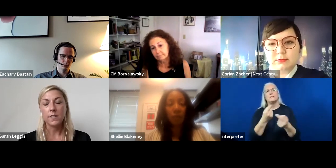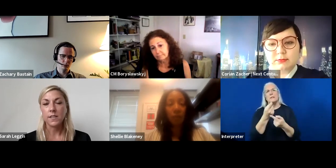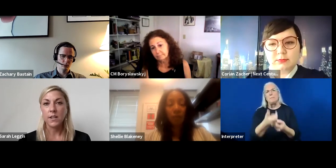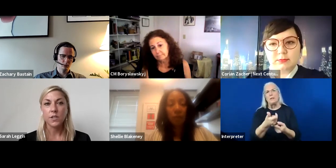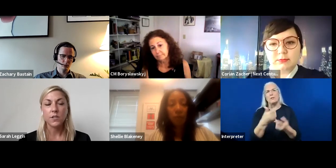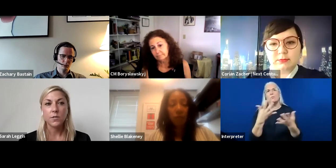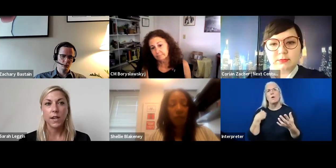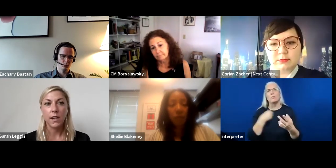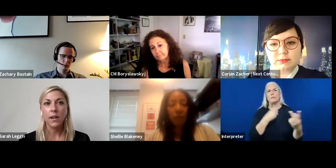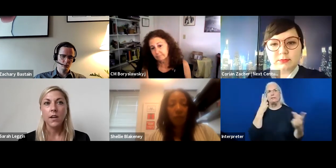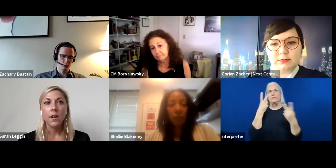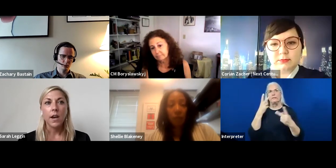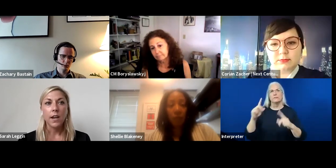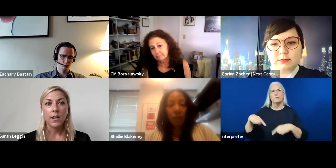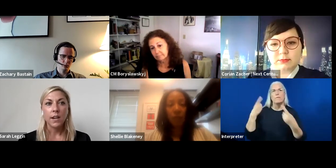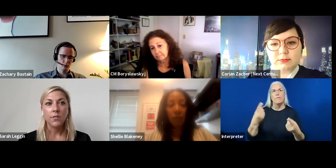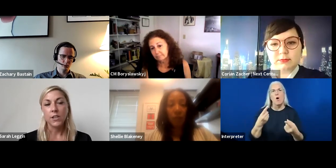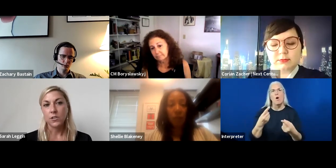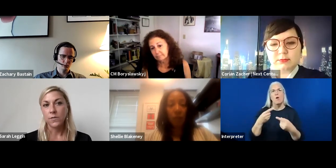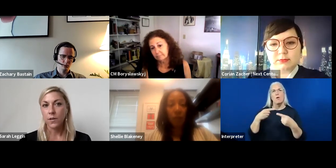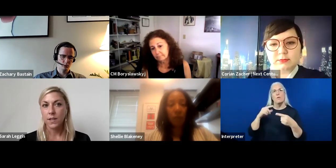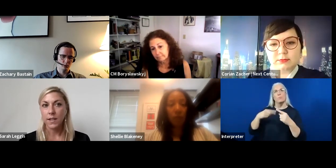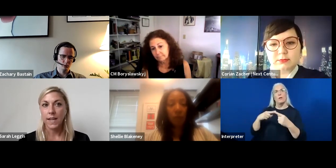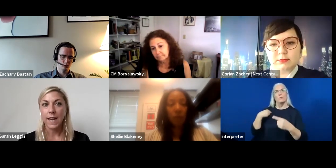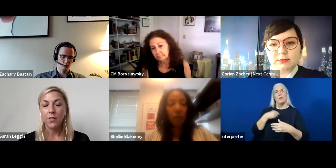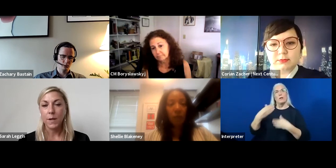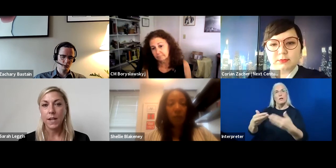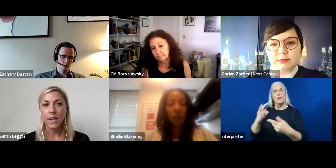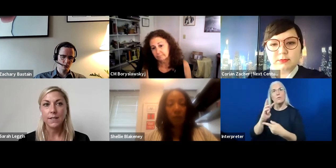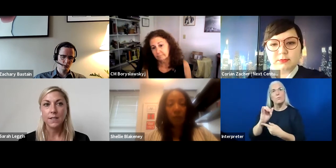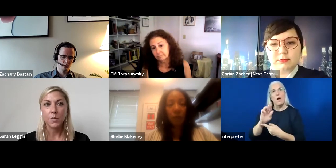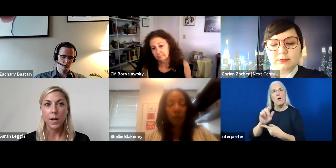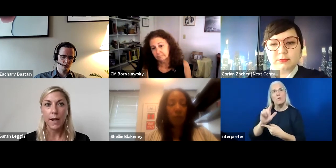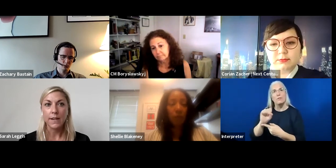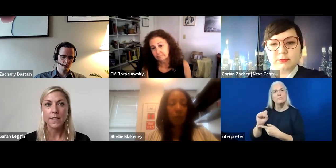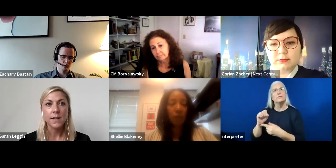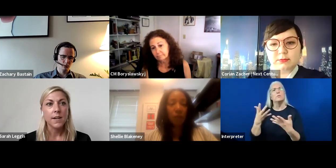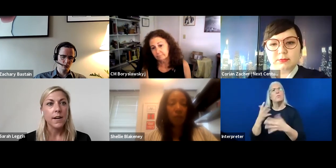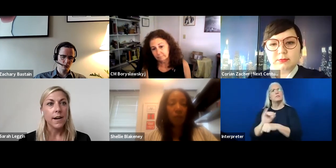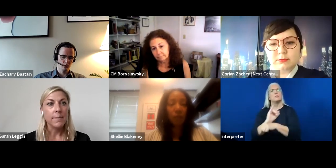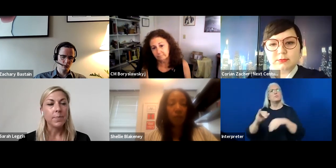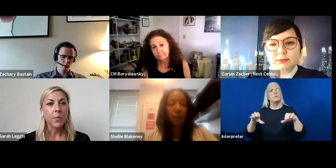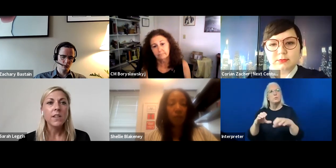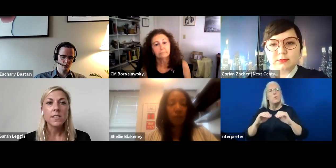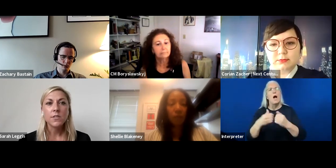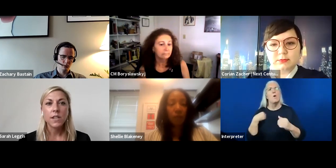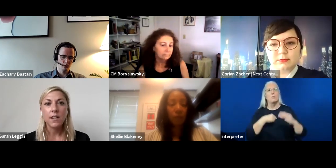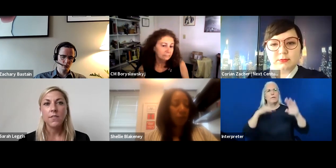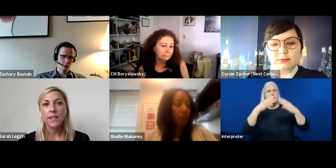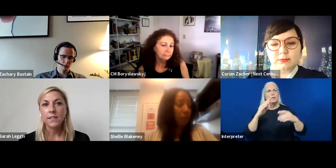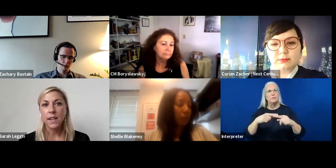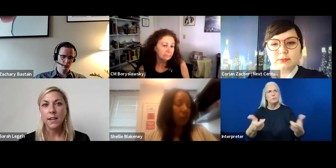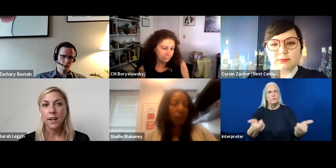the wireless industry is doing in relation to focusing on getting everybody connected to broadband. The wireless